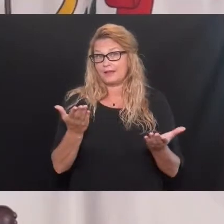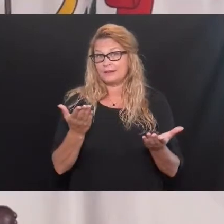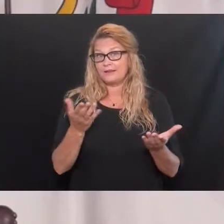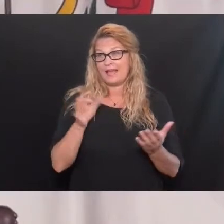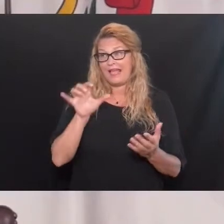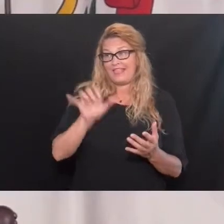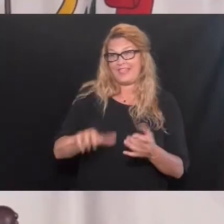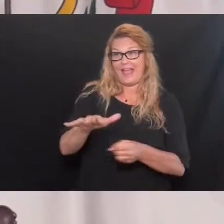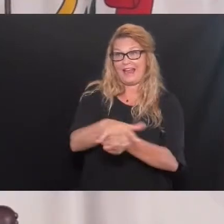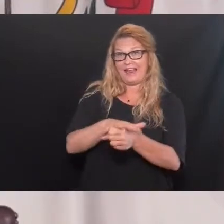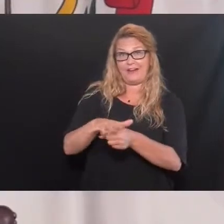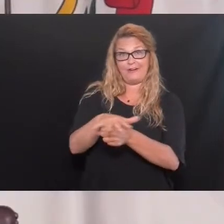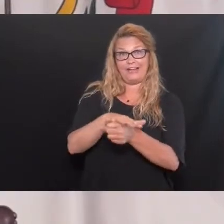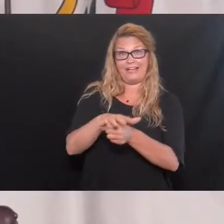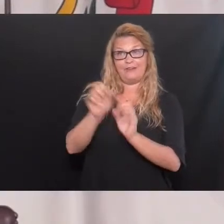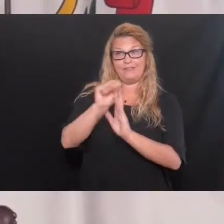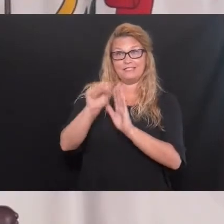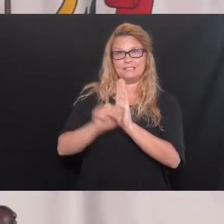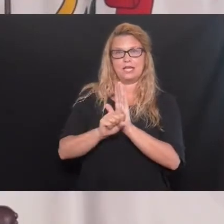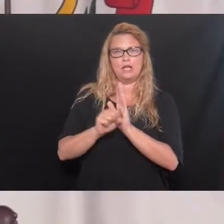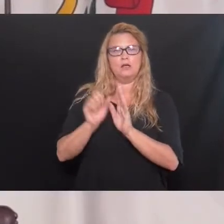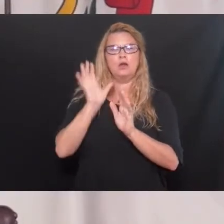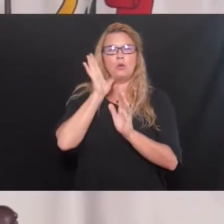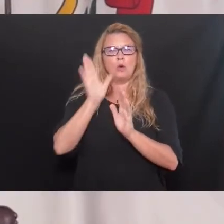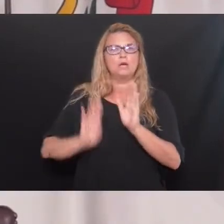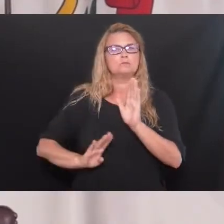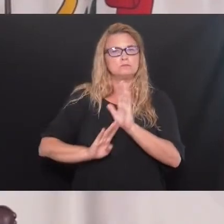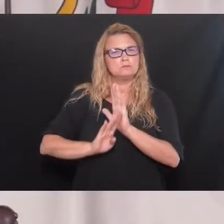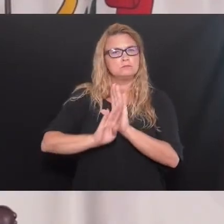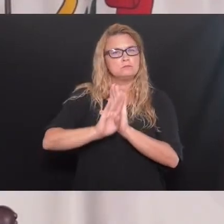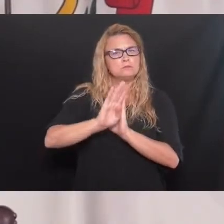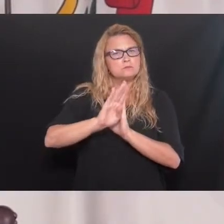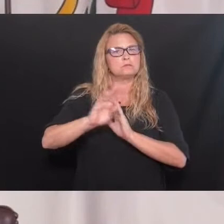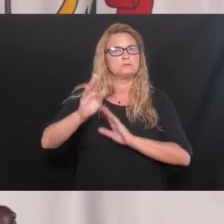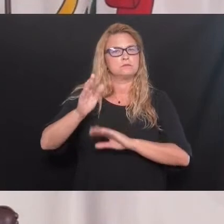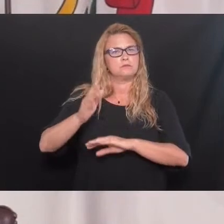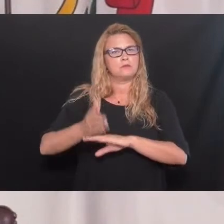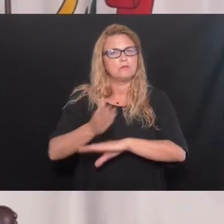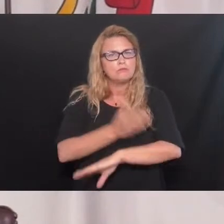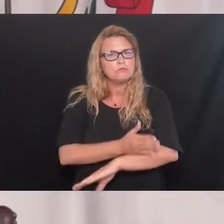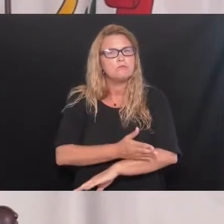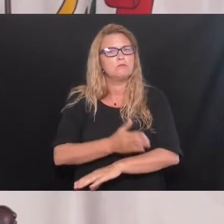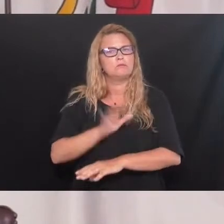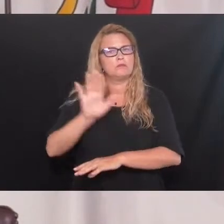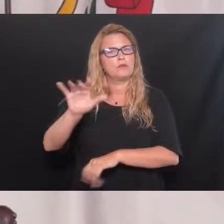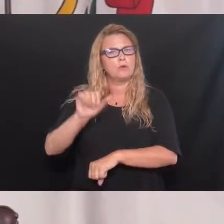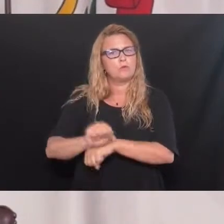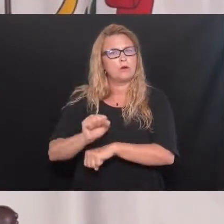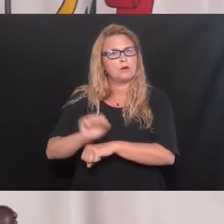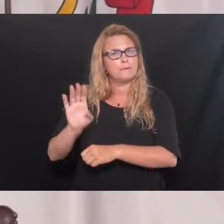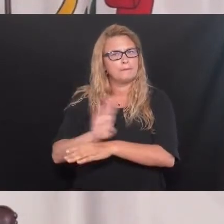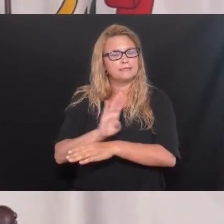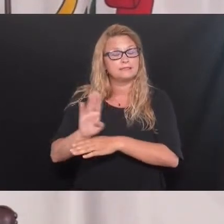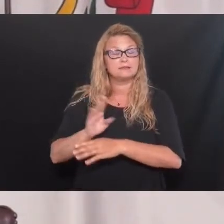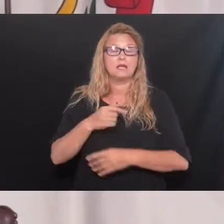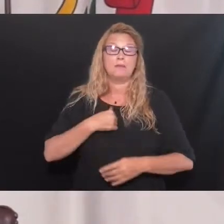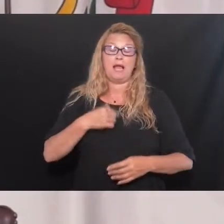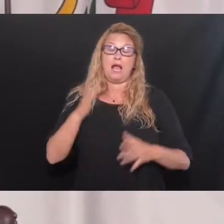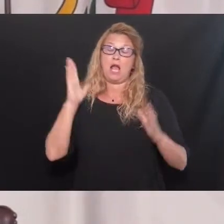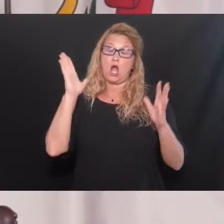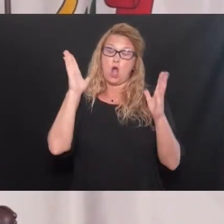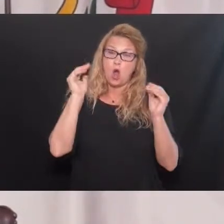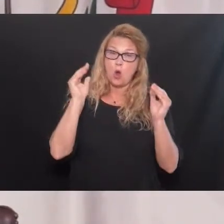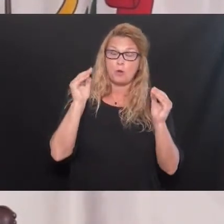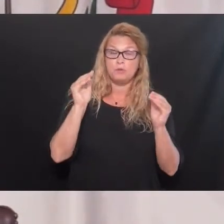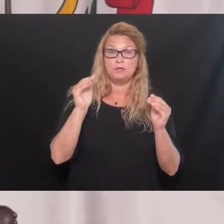that area of our state, we continue to grow, and I would be very, very hopeful that if we don't